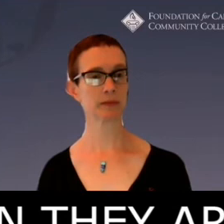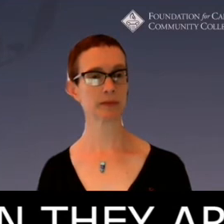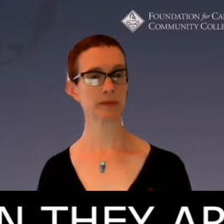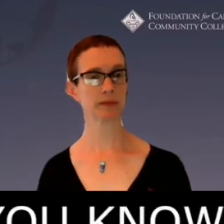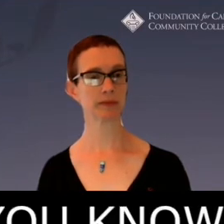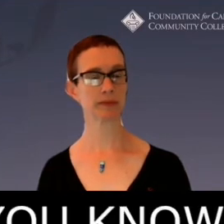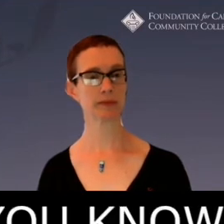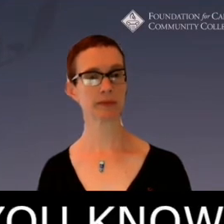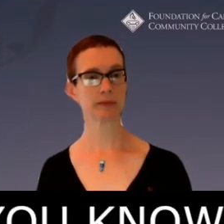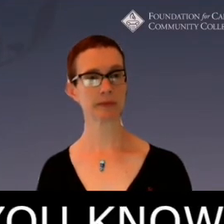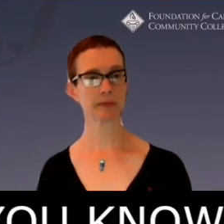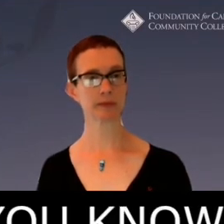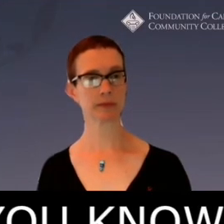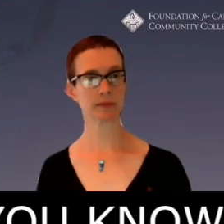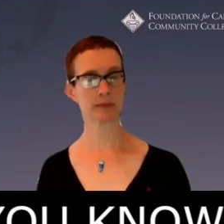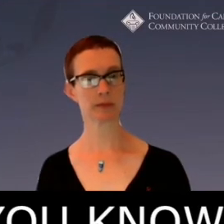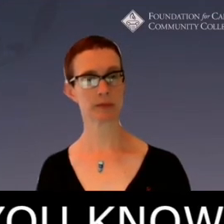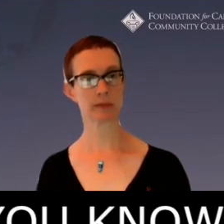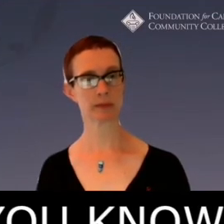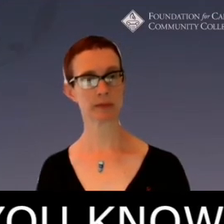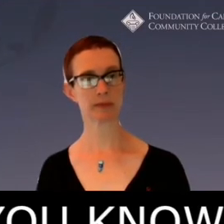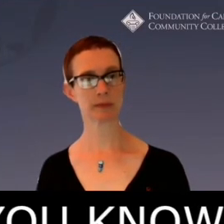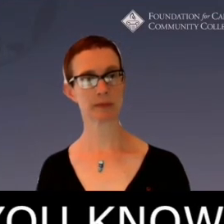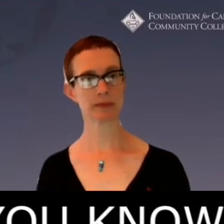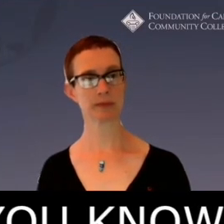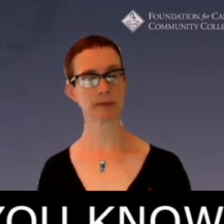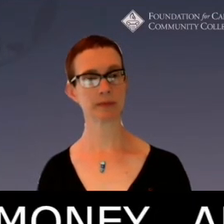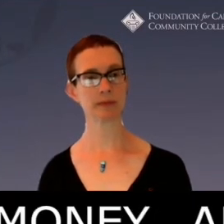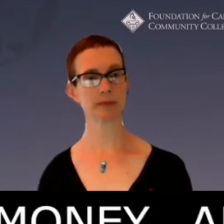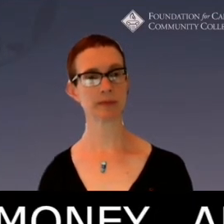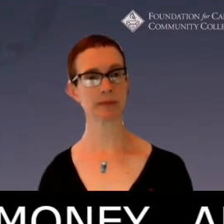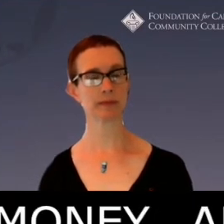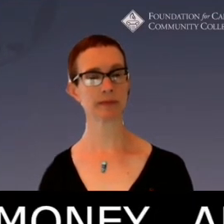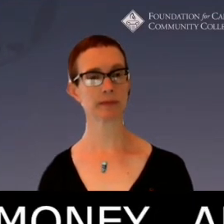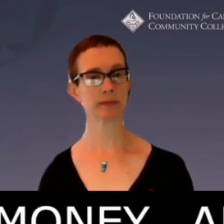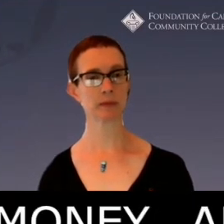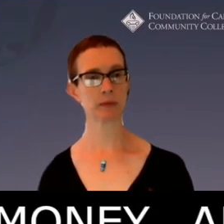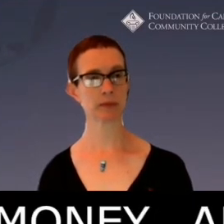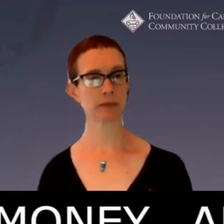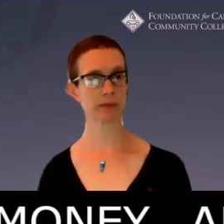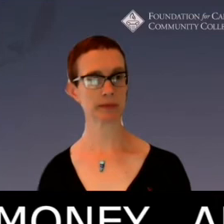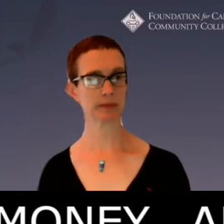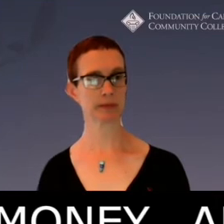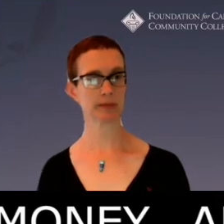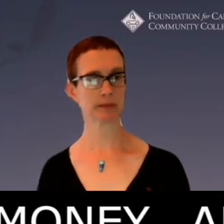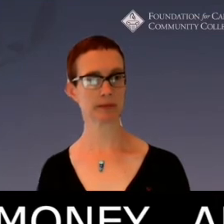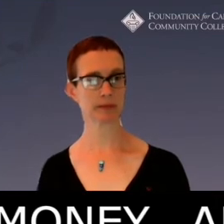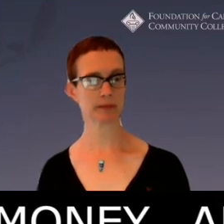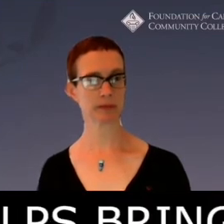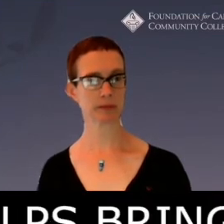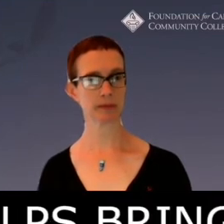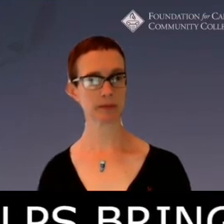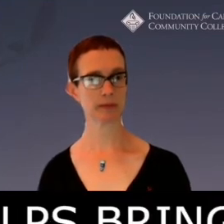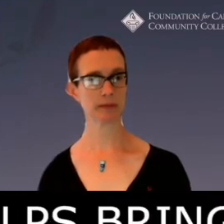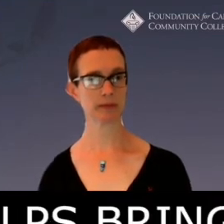is a lot of money. And we're hoping that helps bring partners to the table.